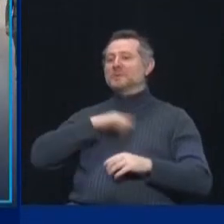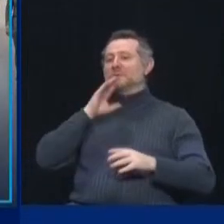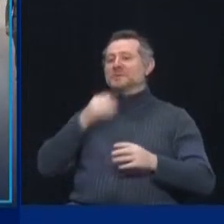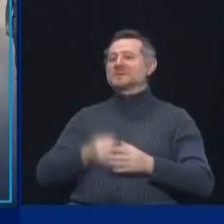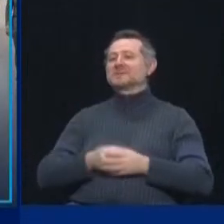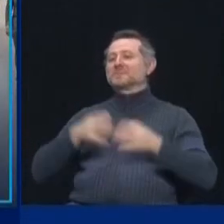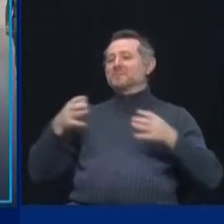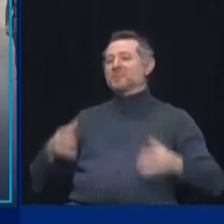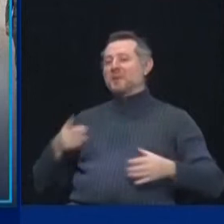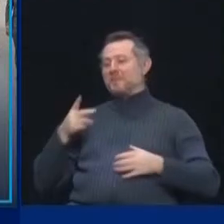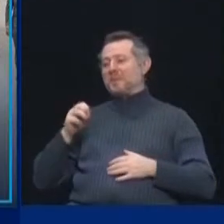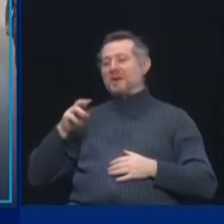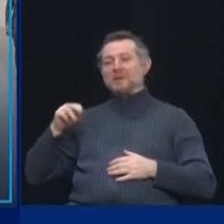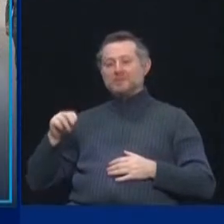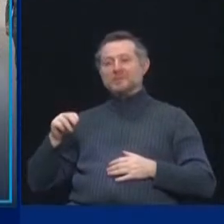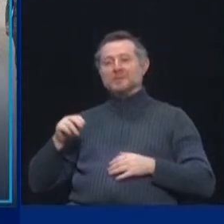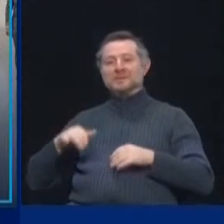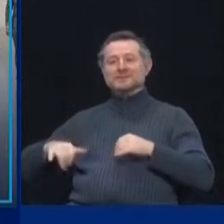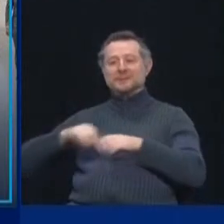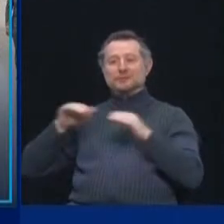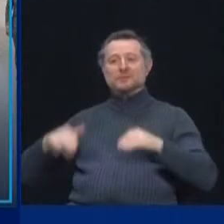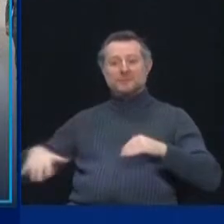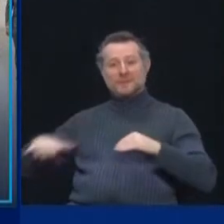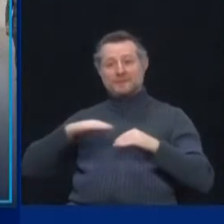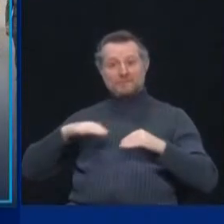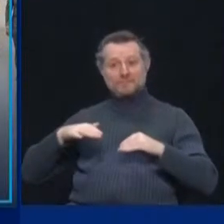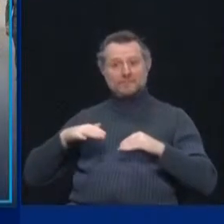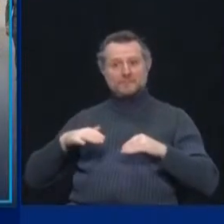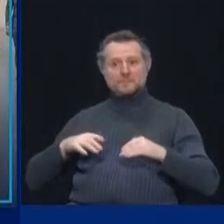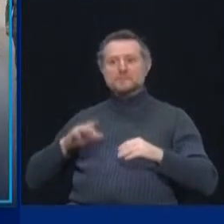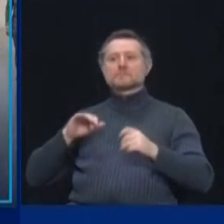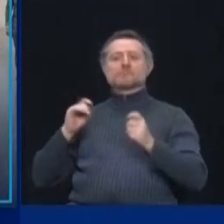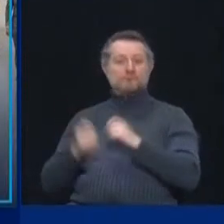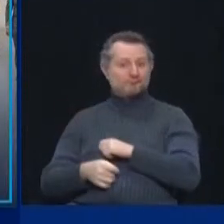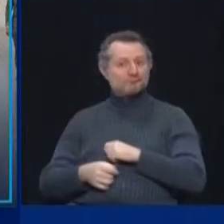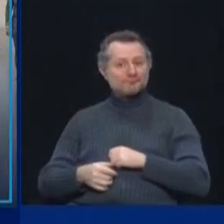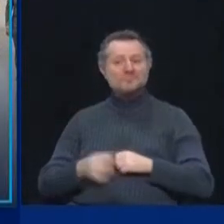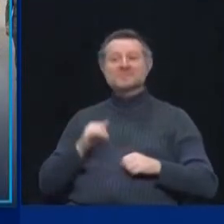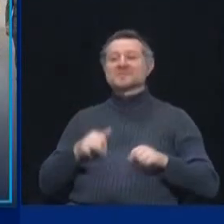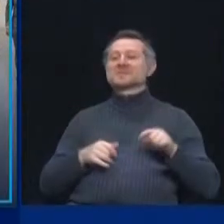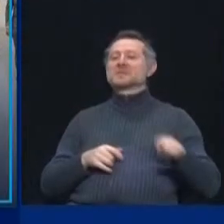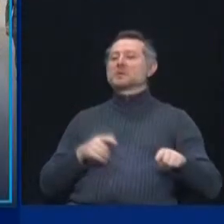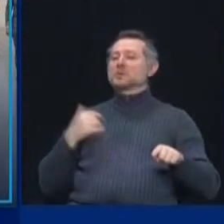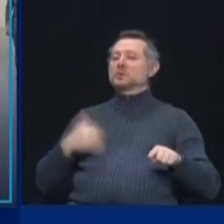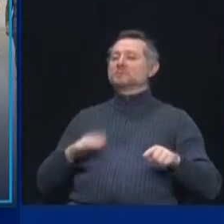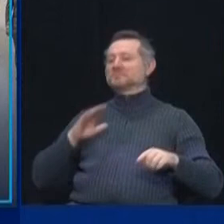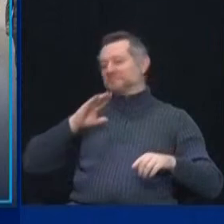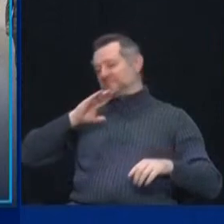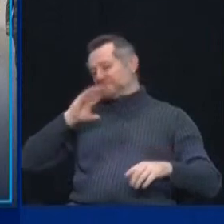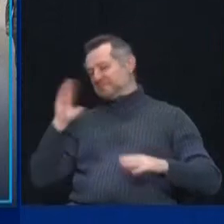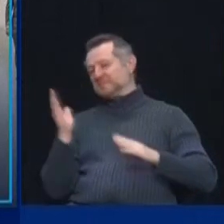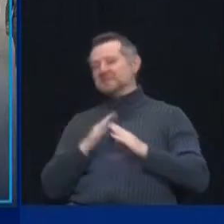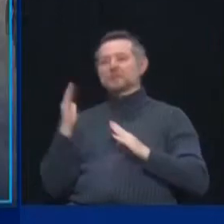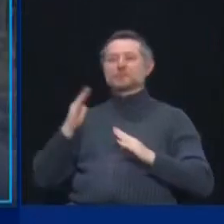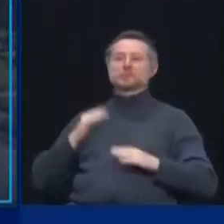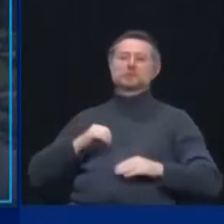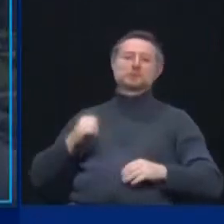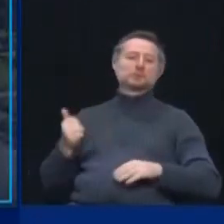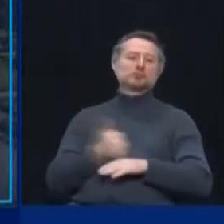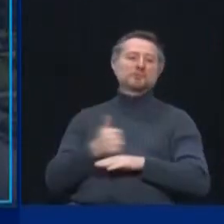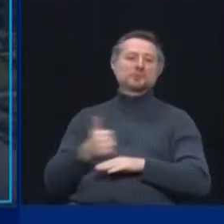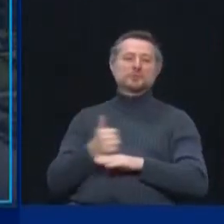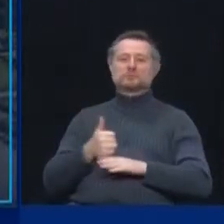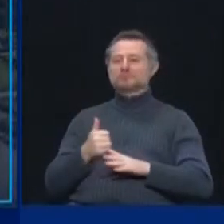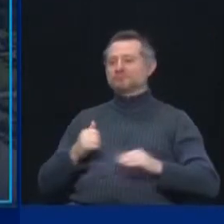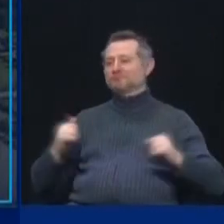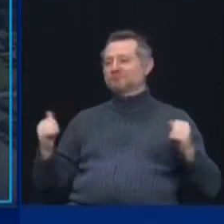Station and redo the entire station. So it's going to be a world-class transportation facility and a place